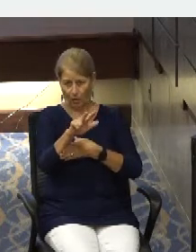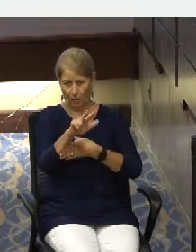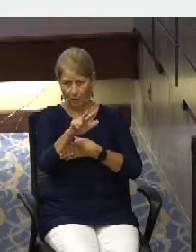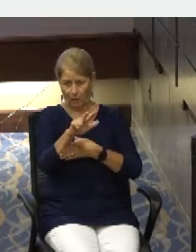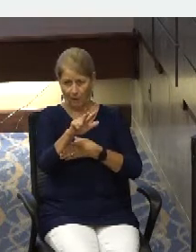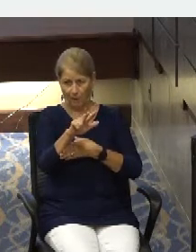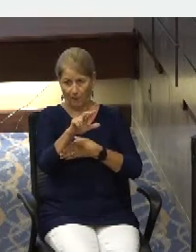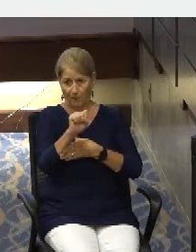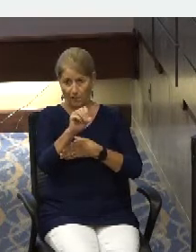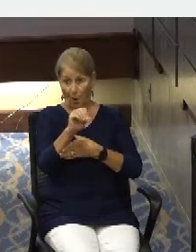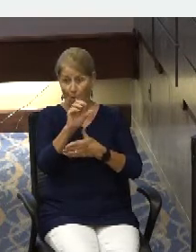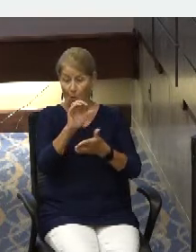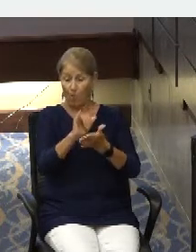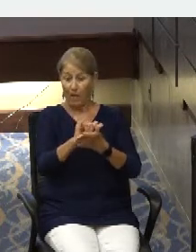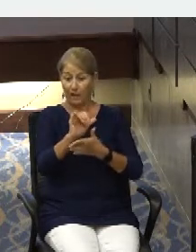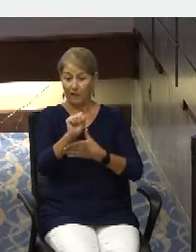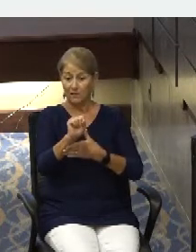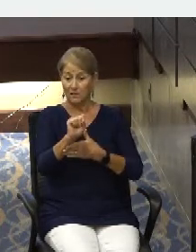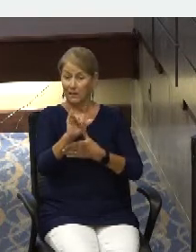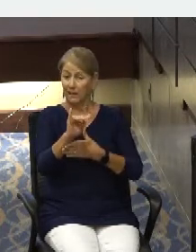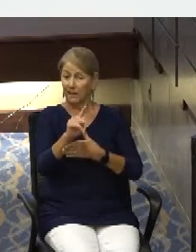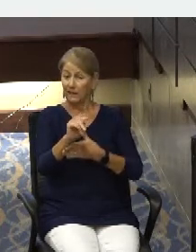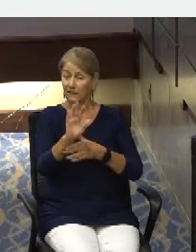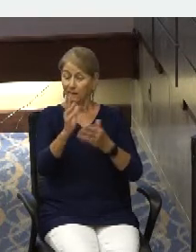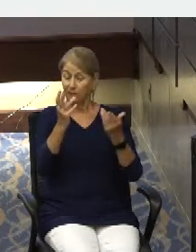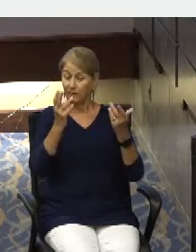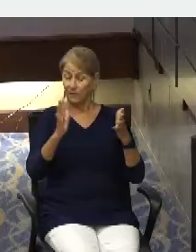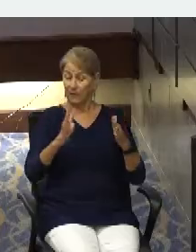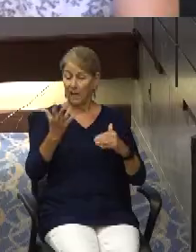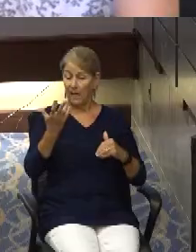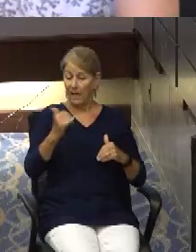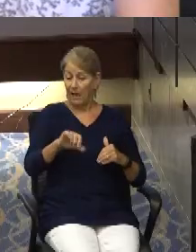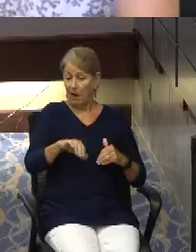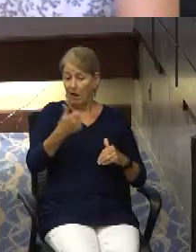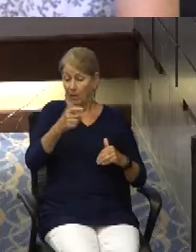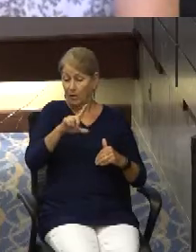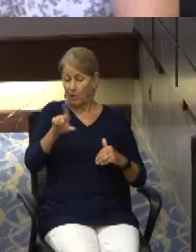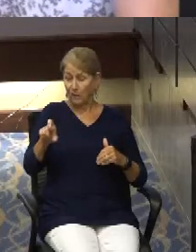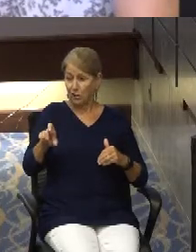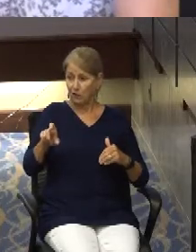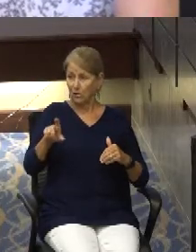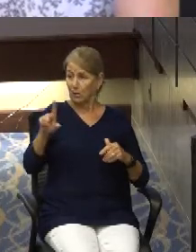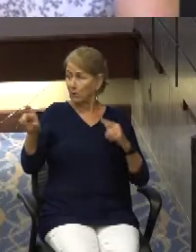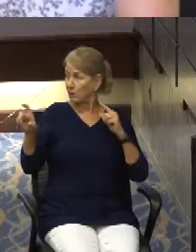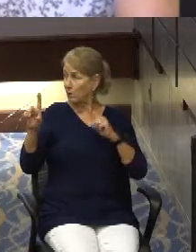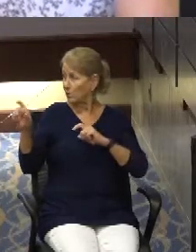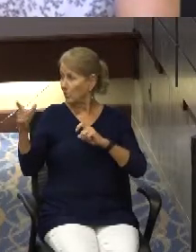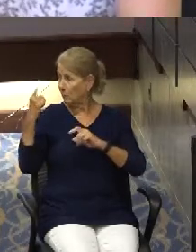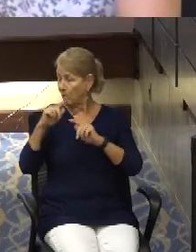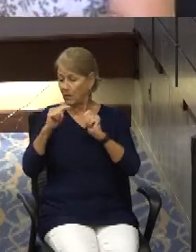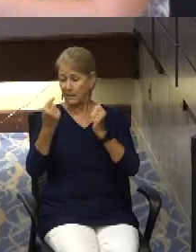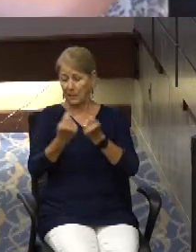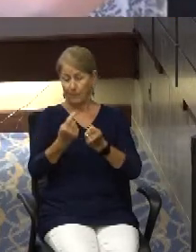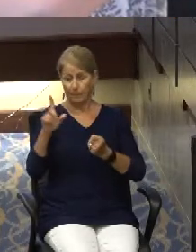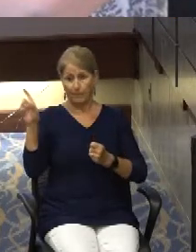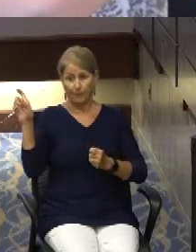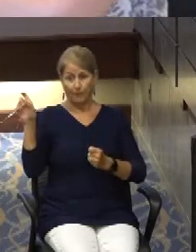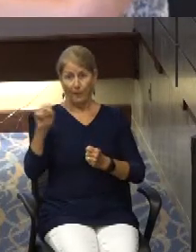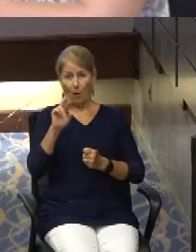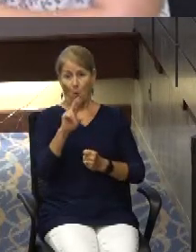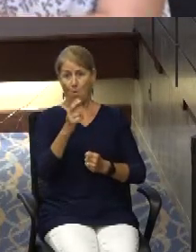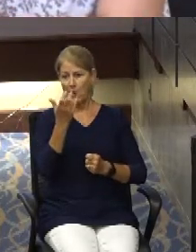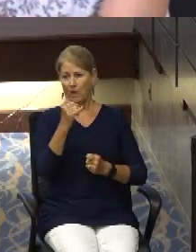So that is it. Any other questions? Questions for the team here? That's awesome. Or does anybody want